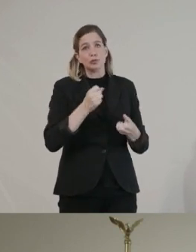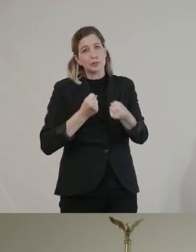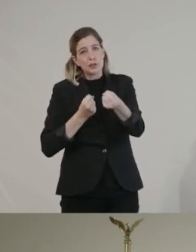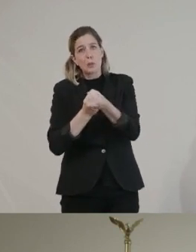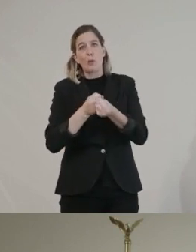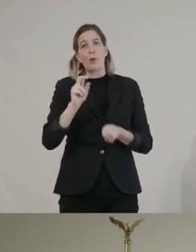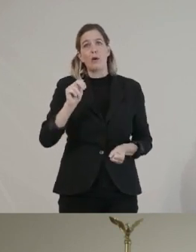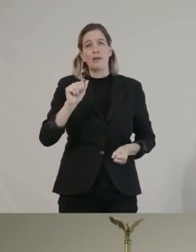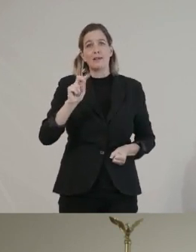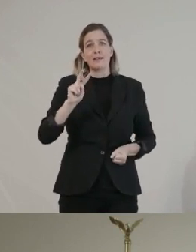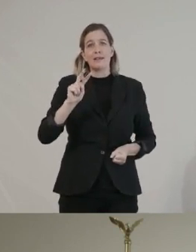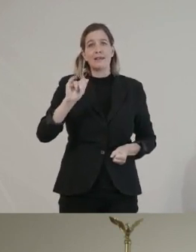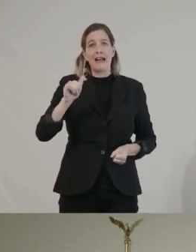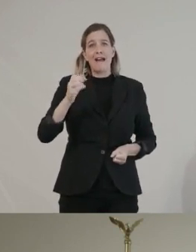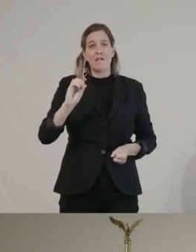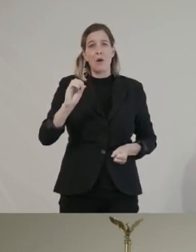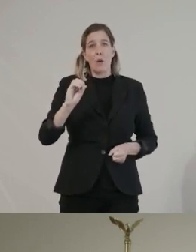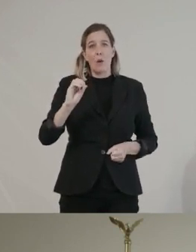We'll start with Howie.